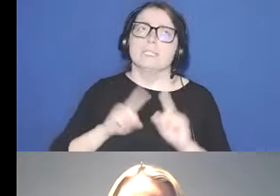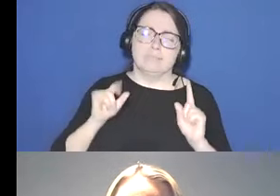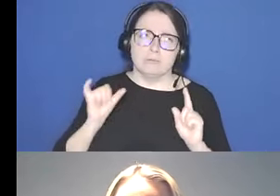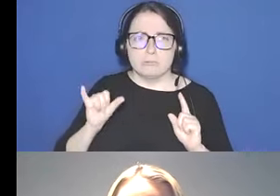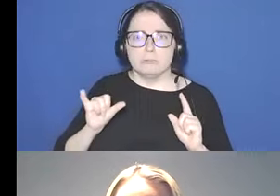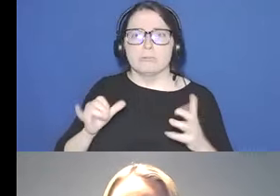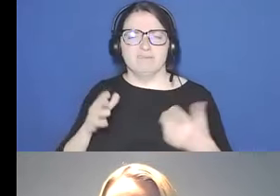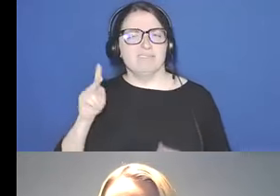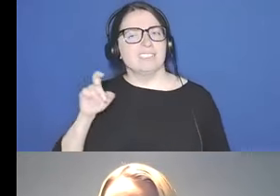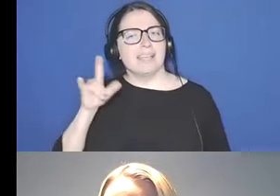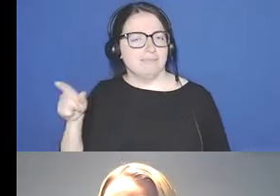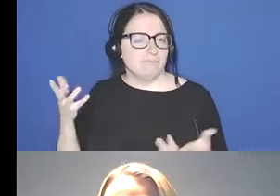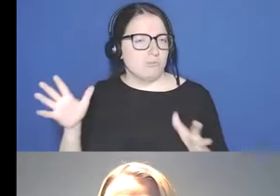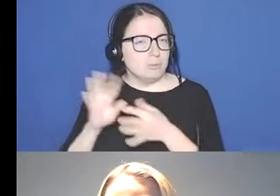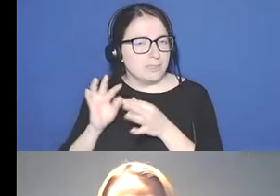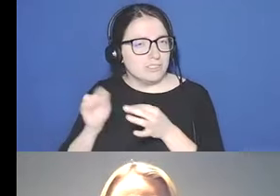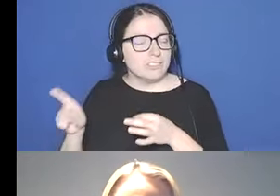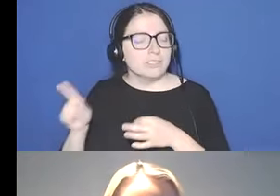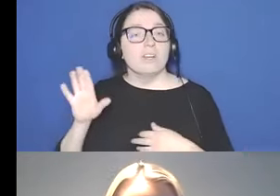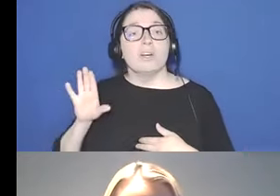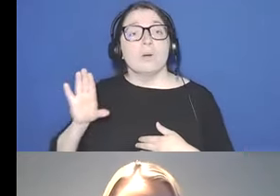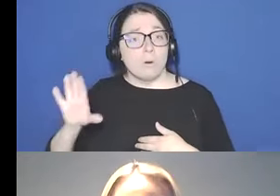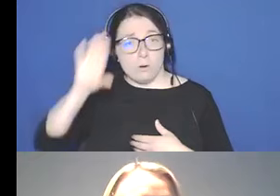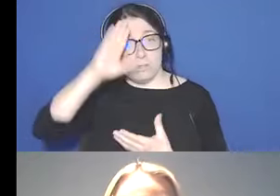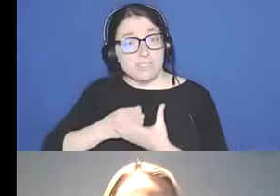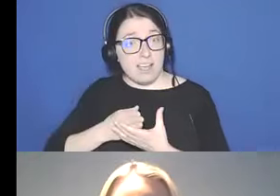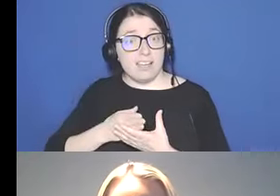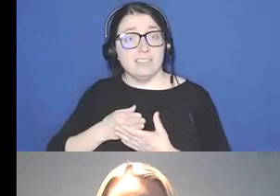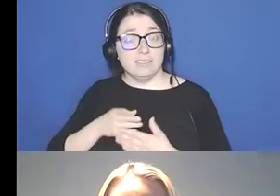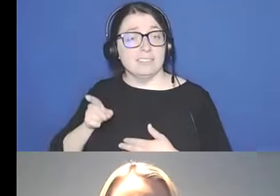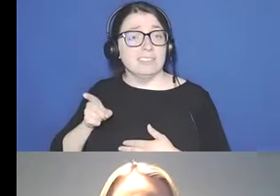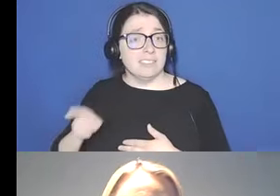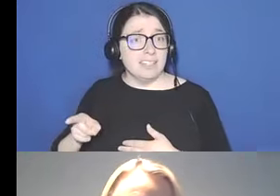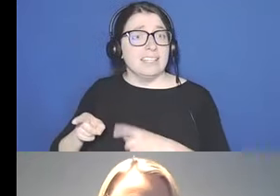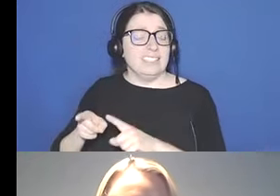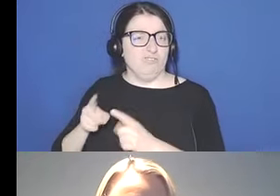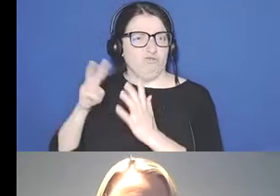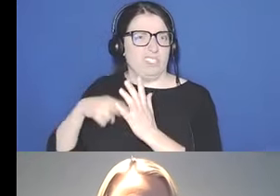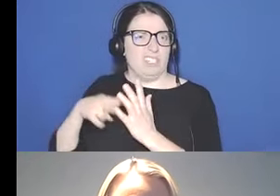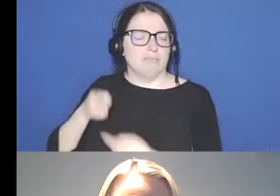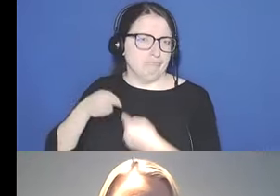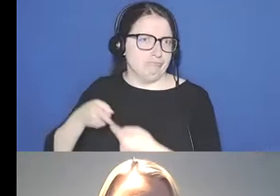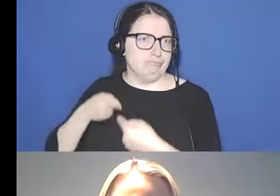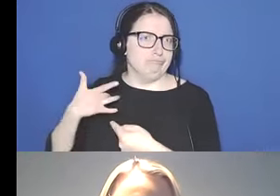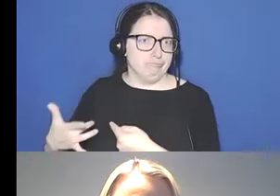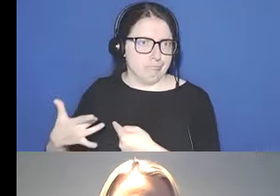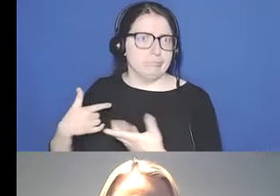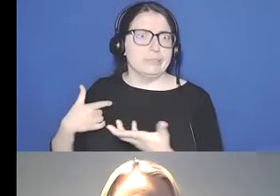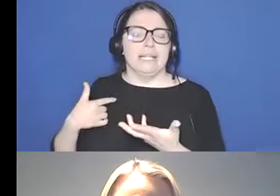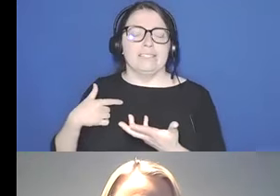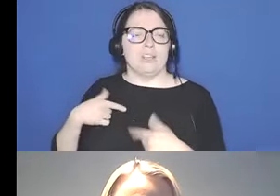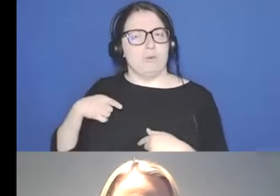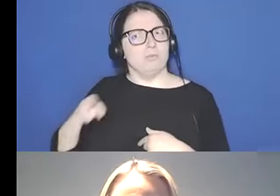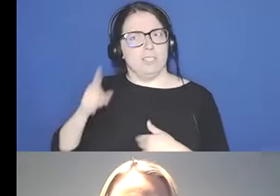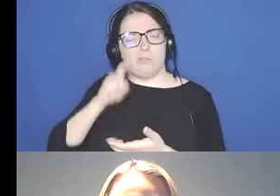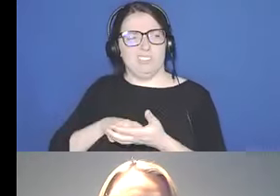Like Kelly mentioned, her son, he's struggling with reading right now. And so he notices that he's different from